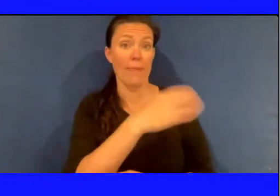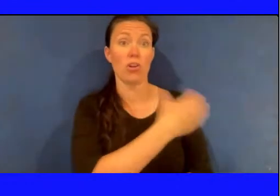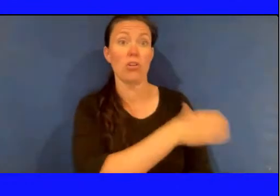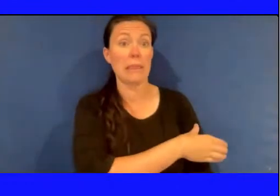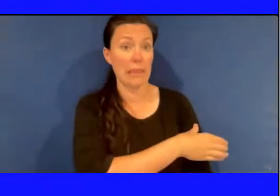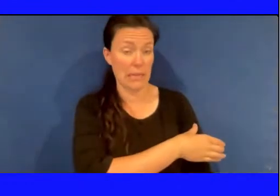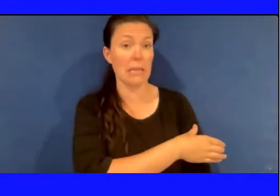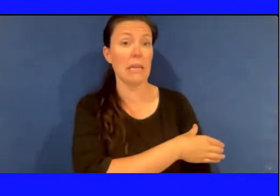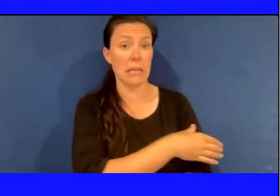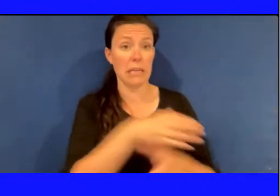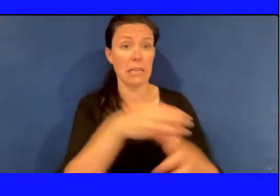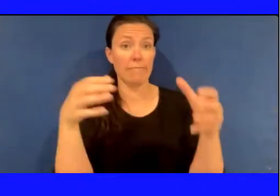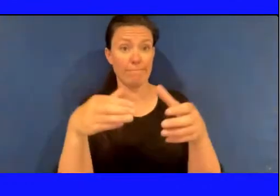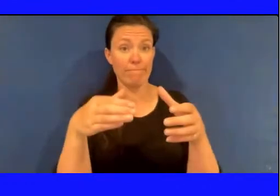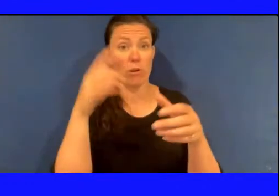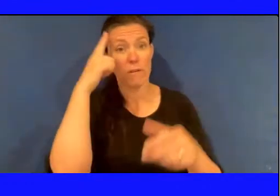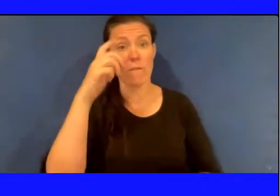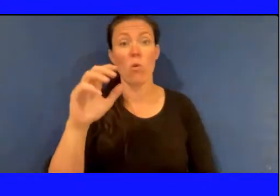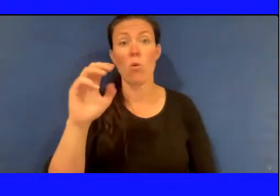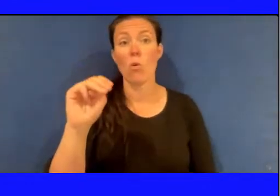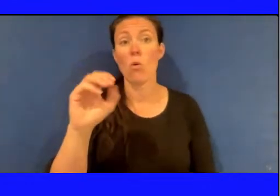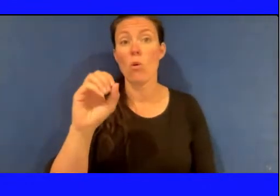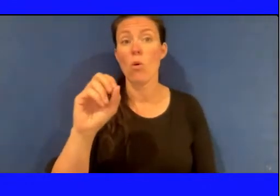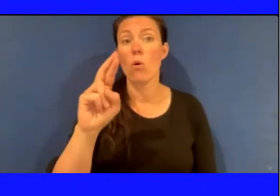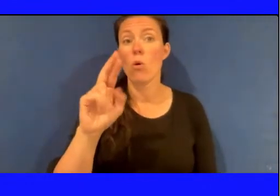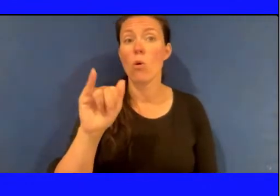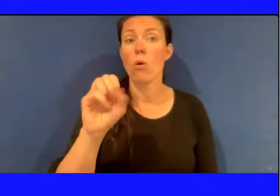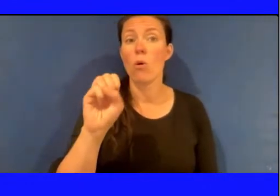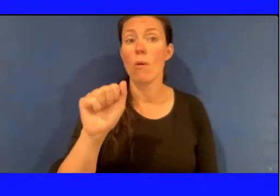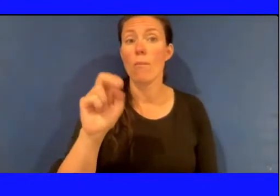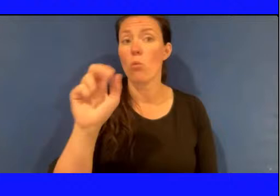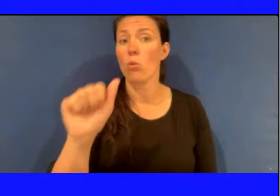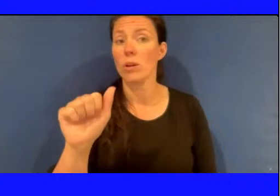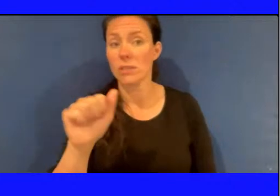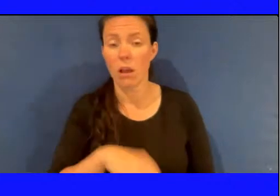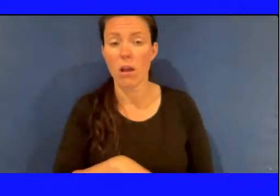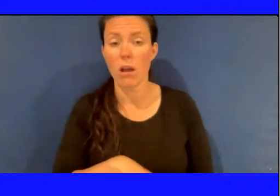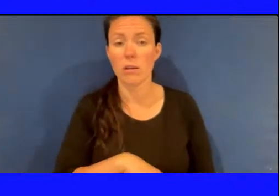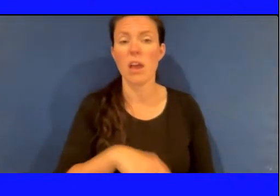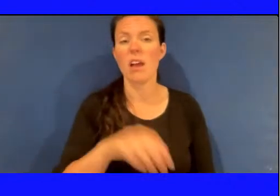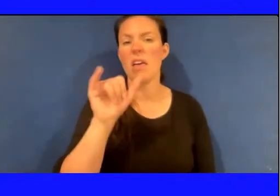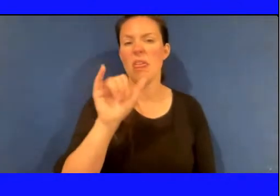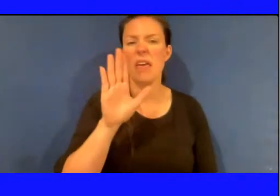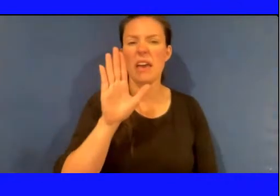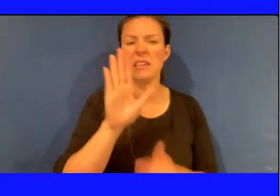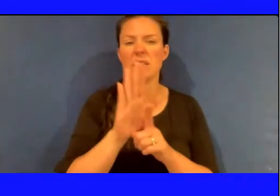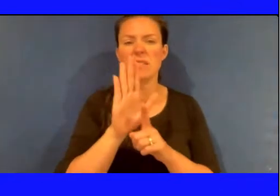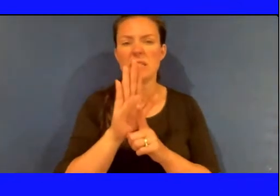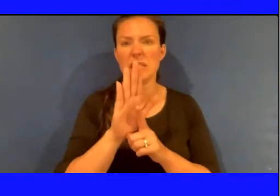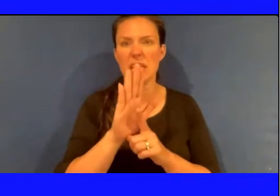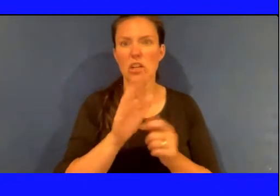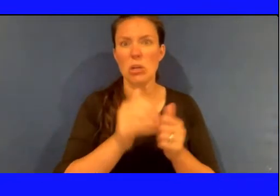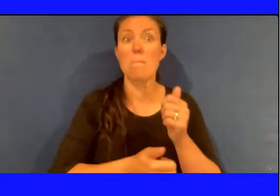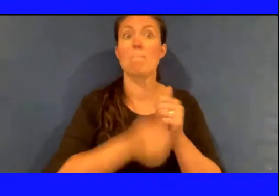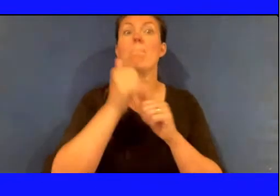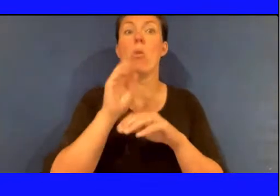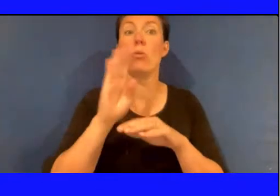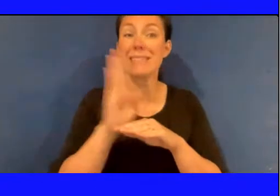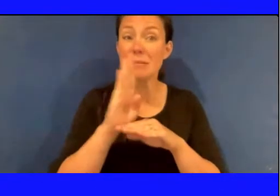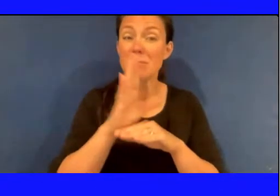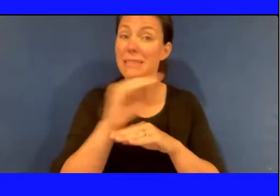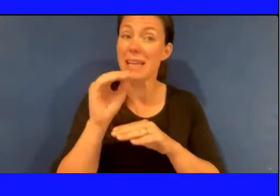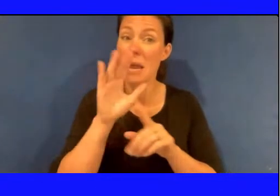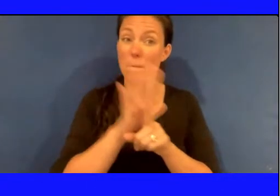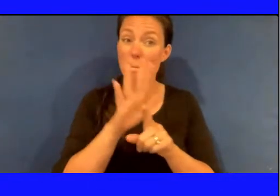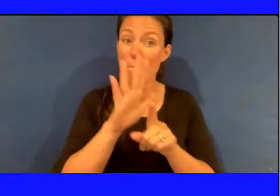to Morrisania, which we understand is their most busy and popular clinic in the